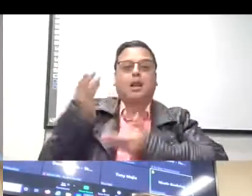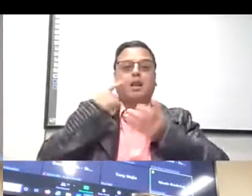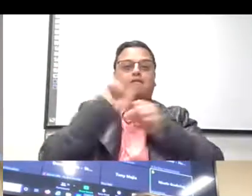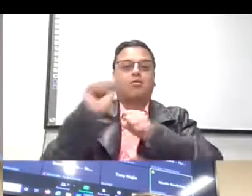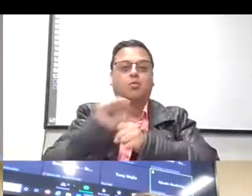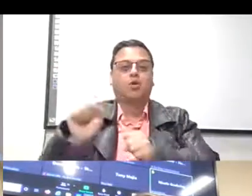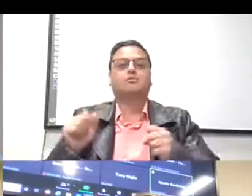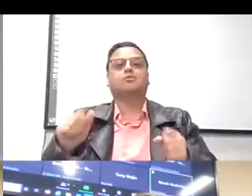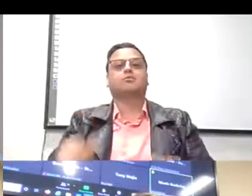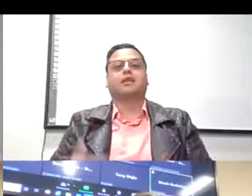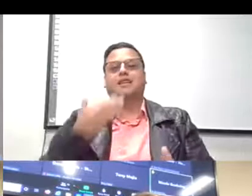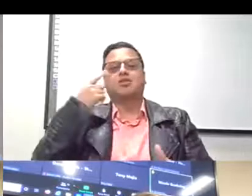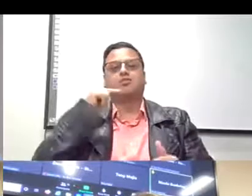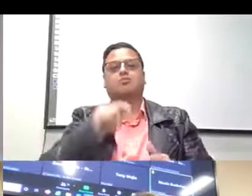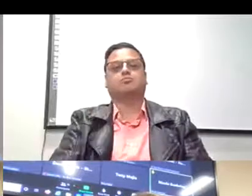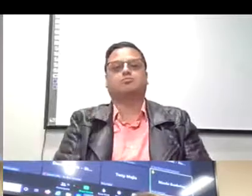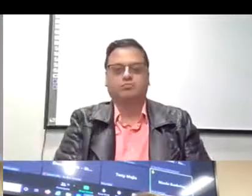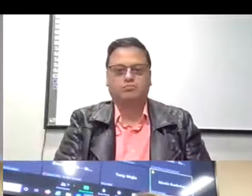your city. Thank you so much.